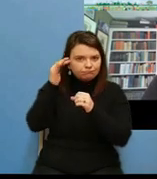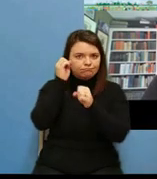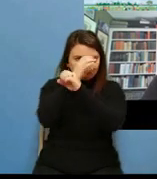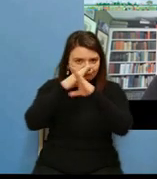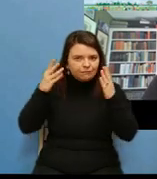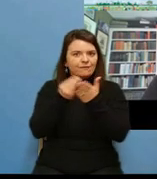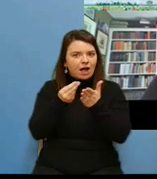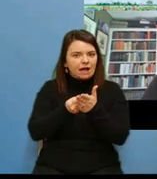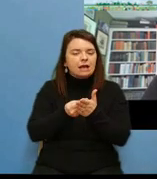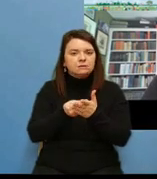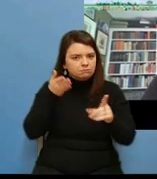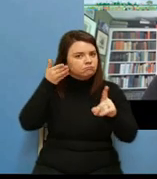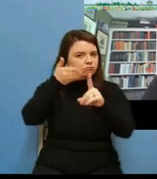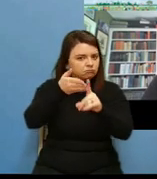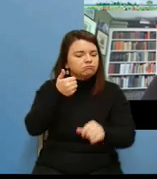to be